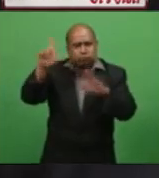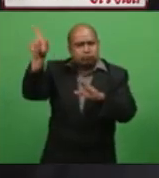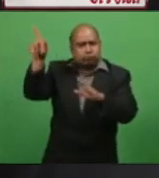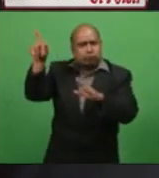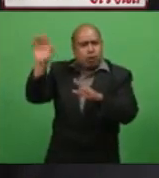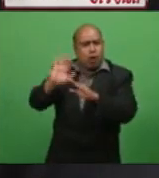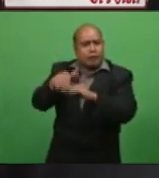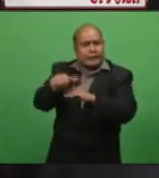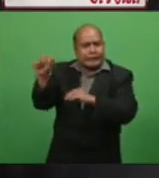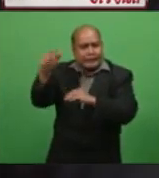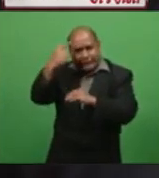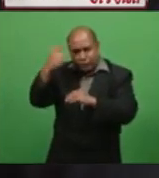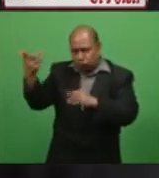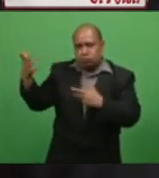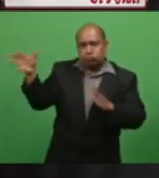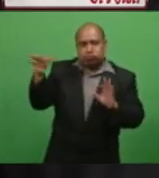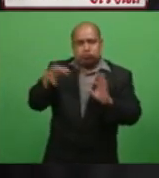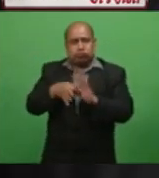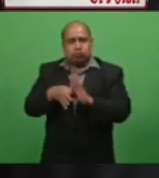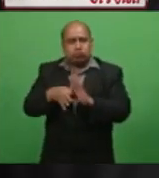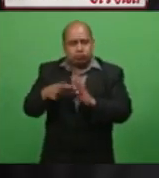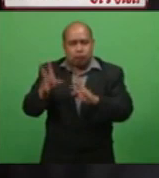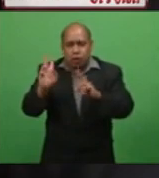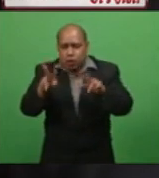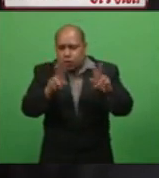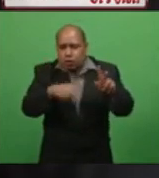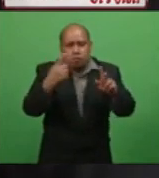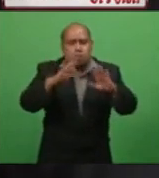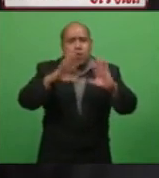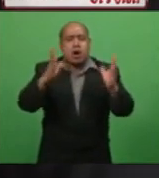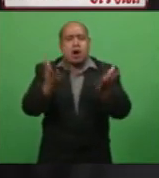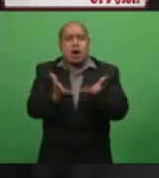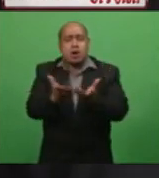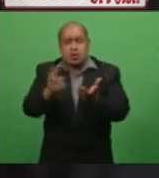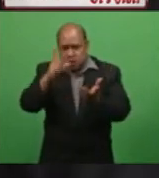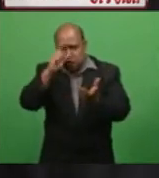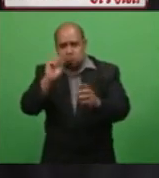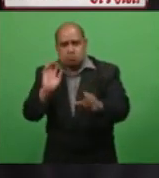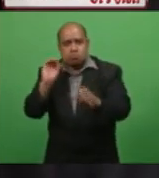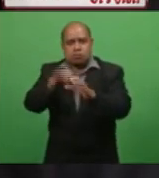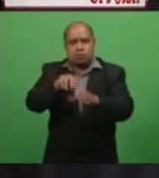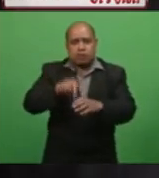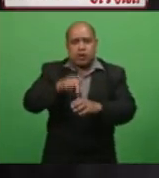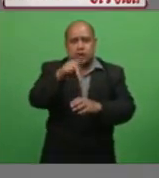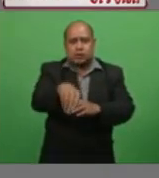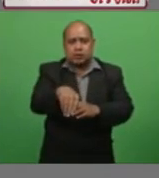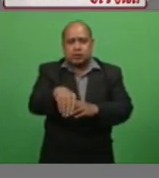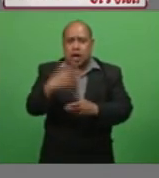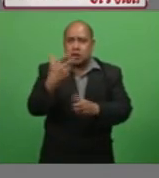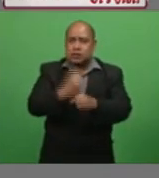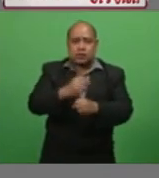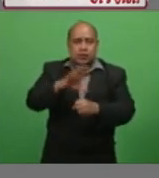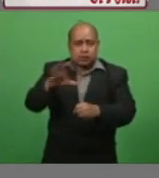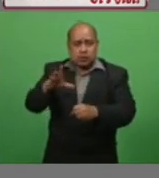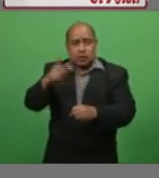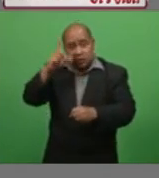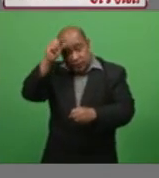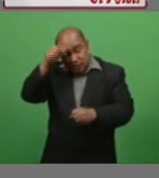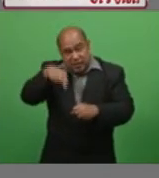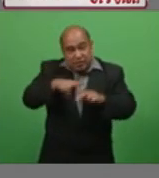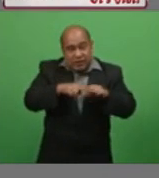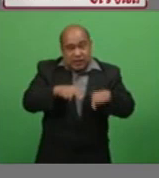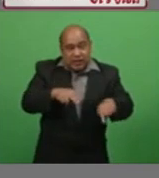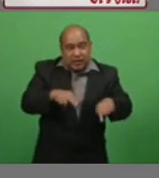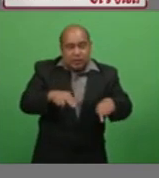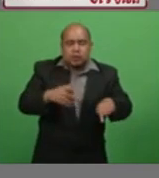global talent search. To participate in the FTC Shorts Challenge, Fijians will need to shoot a less than 3-minute video